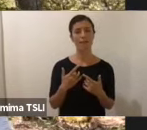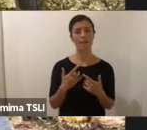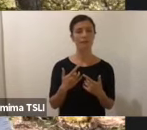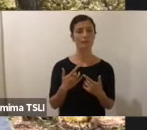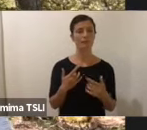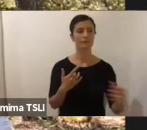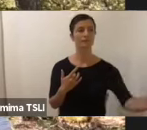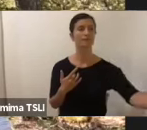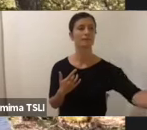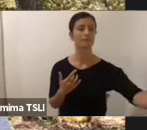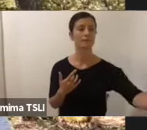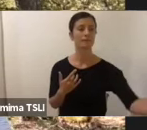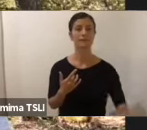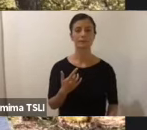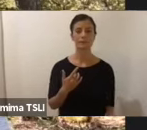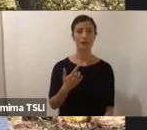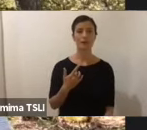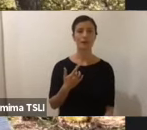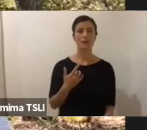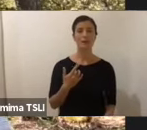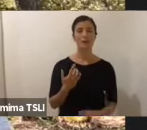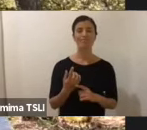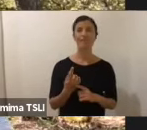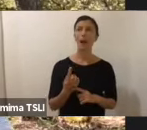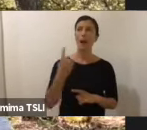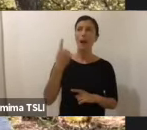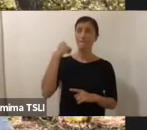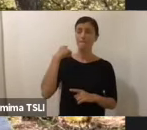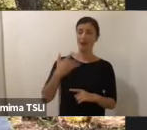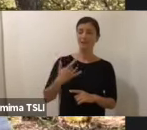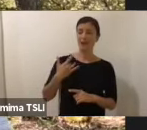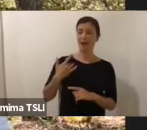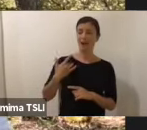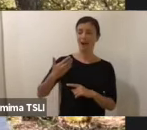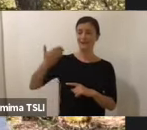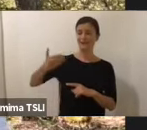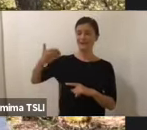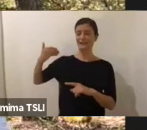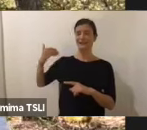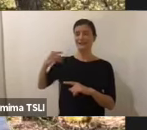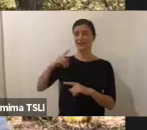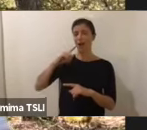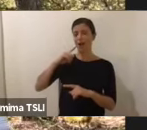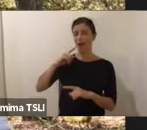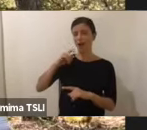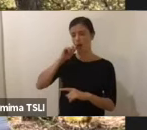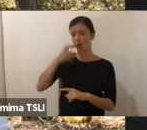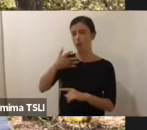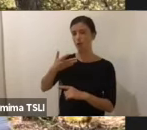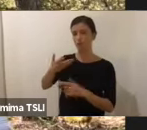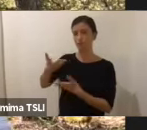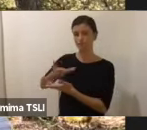won't really address the whole notion of past lives in this issue but at least at least to say very shortly we are um white